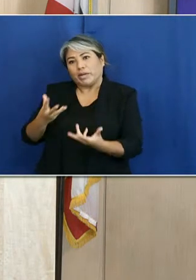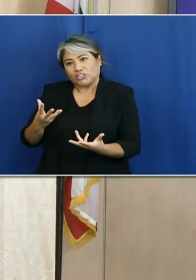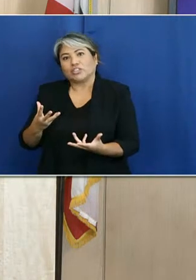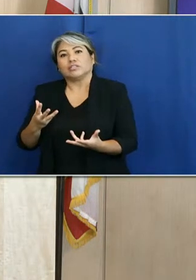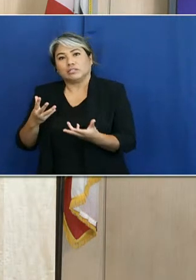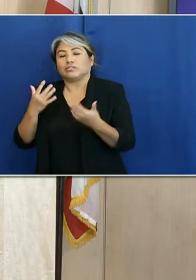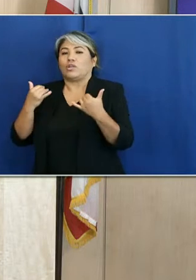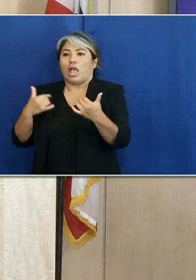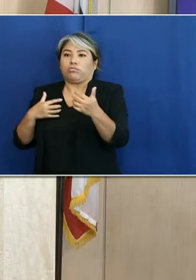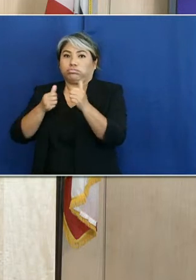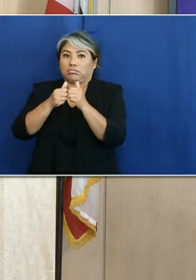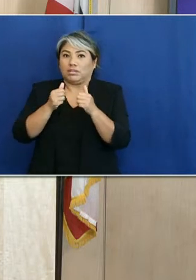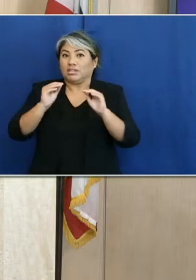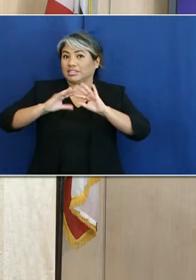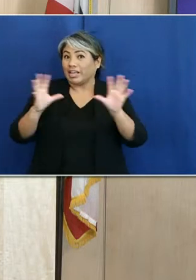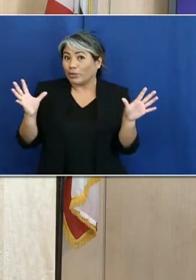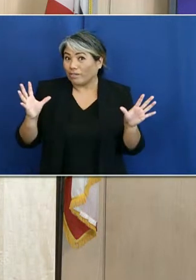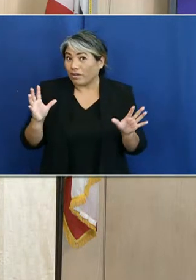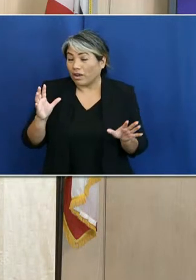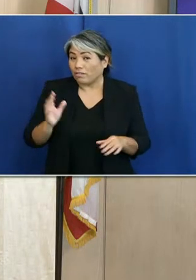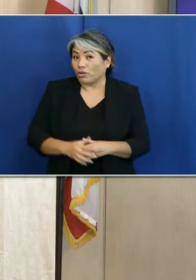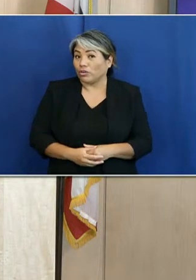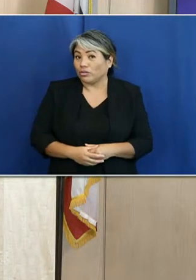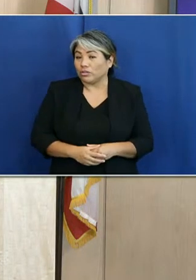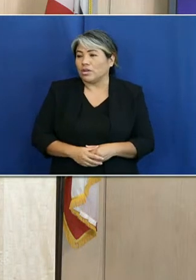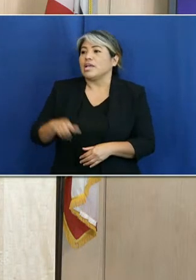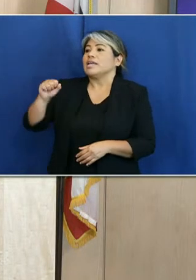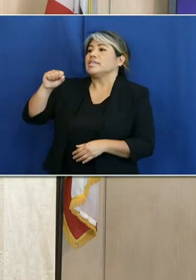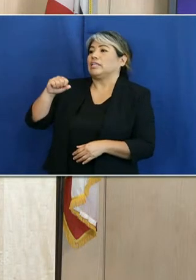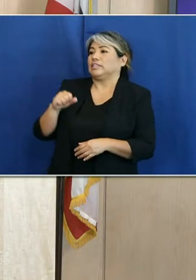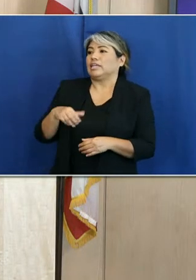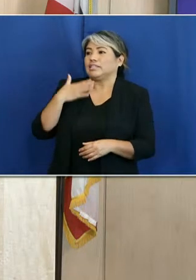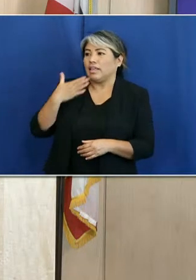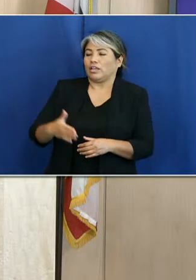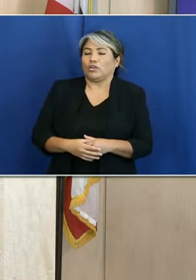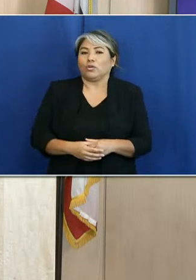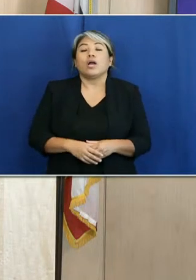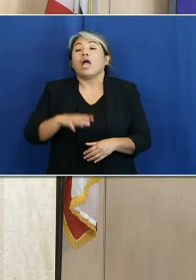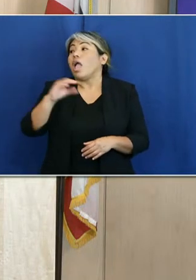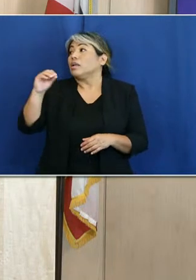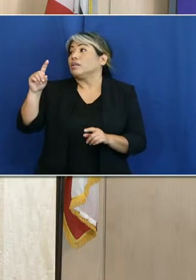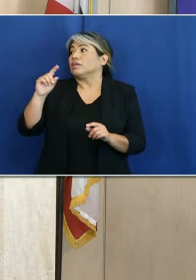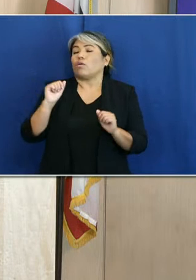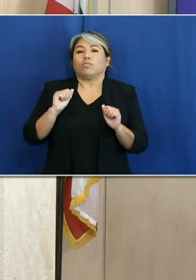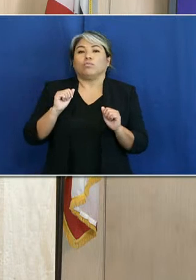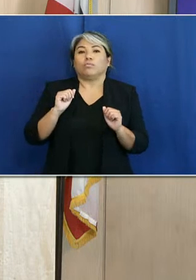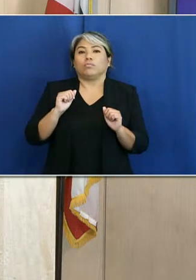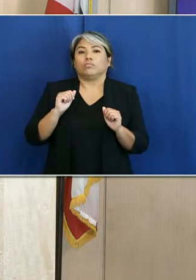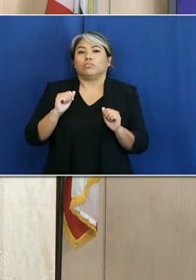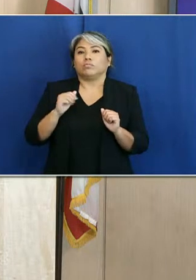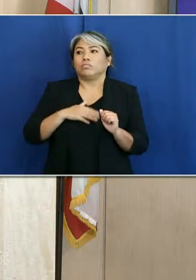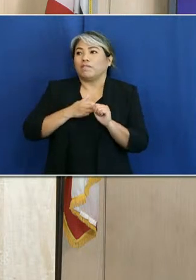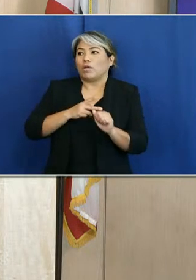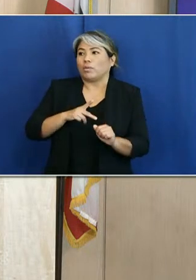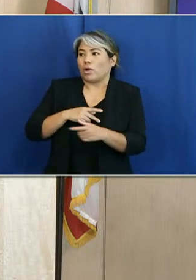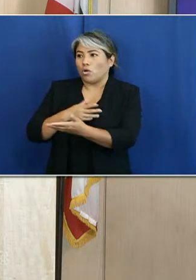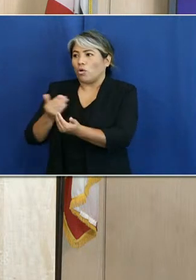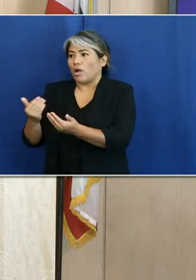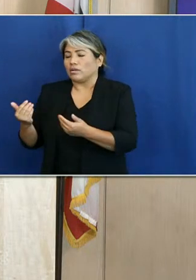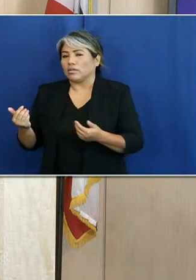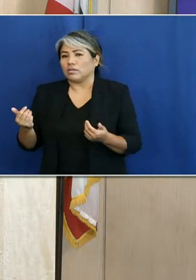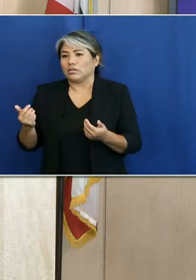Does that clarify it for you? Yes, it does. Thank Okay. you. And my follow-up. sure,